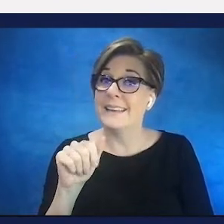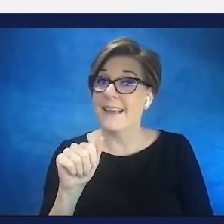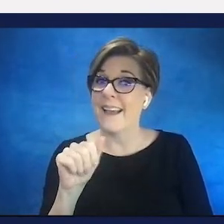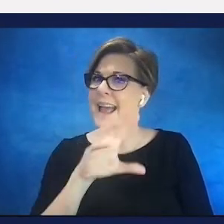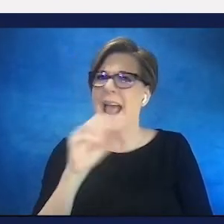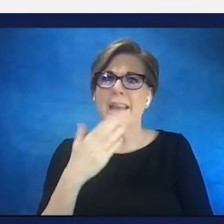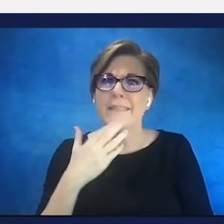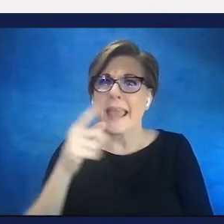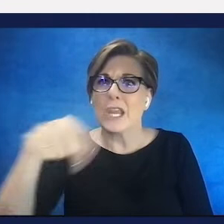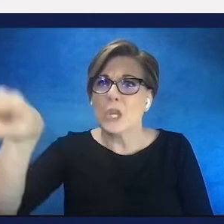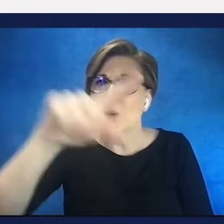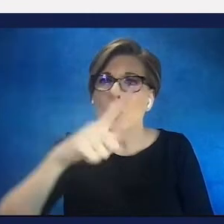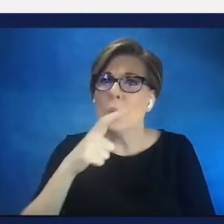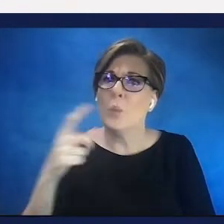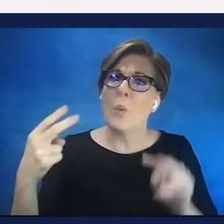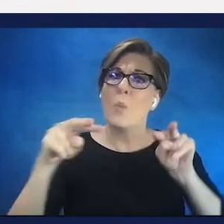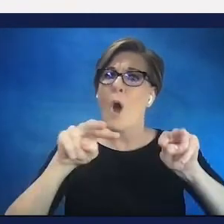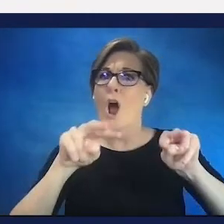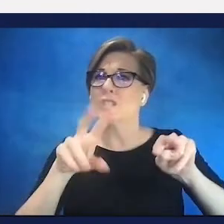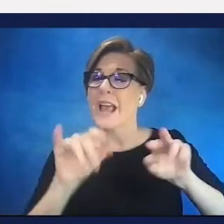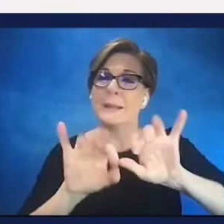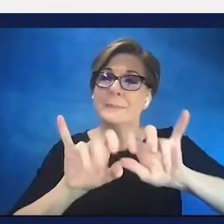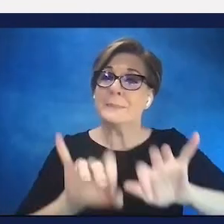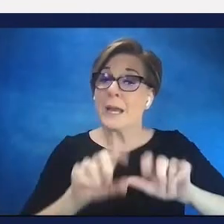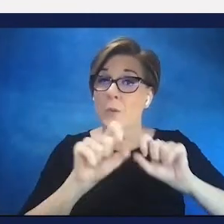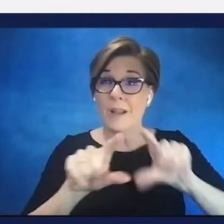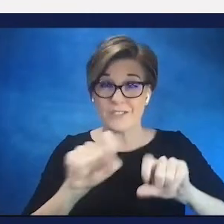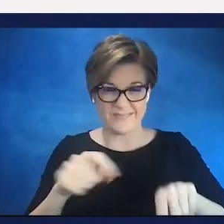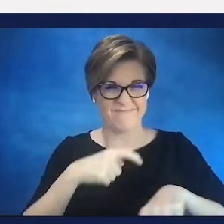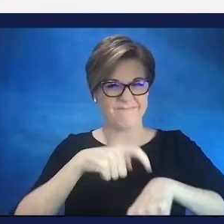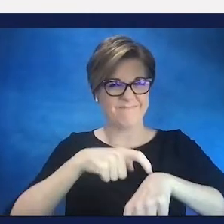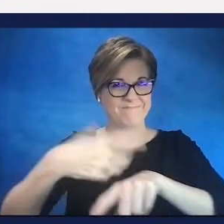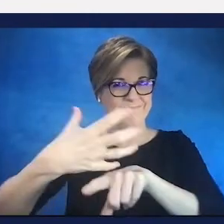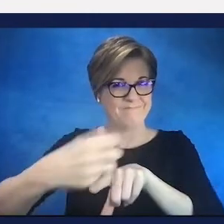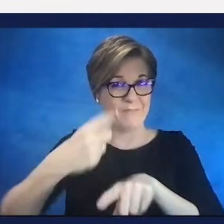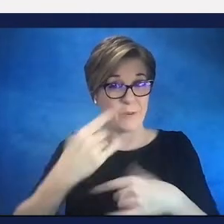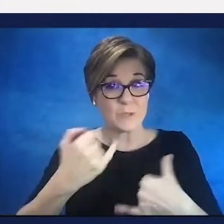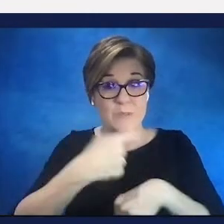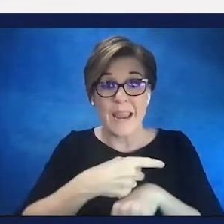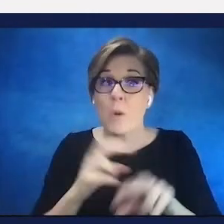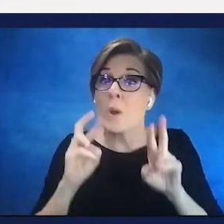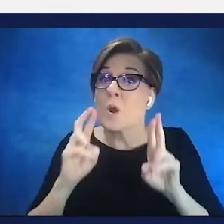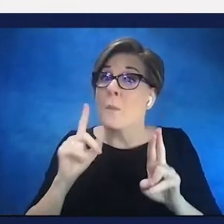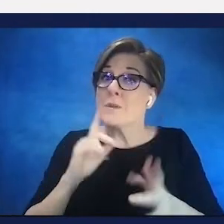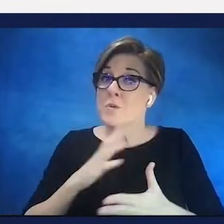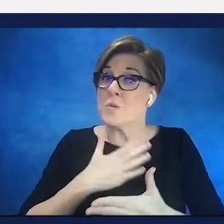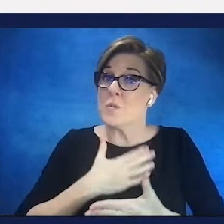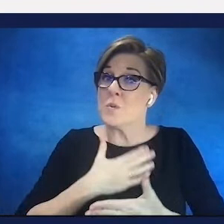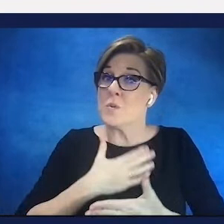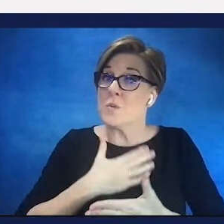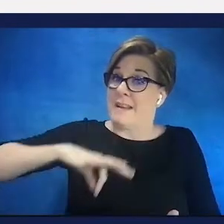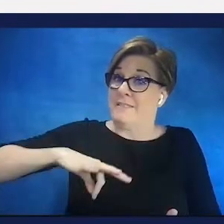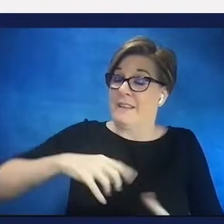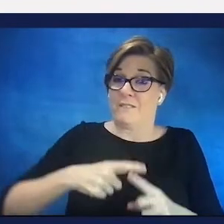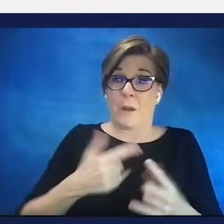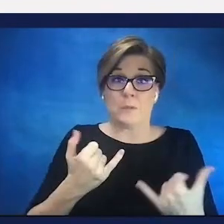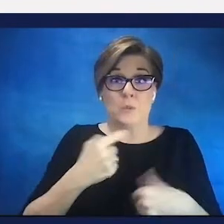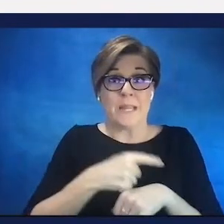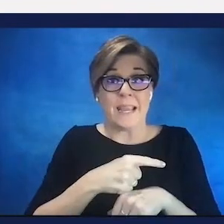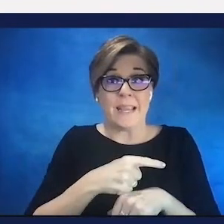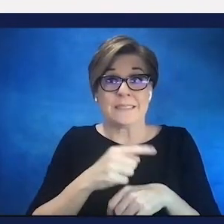viewers, for submitting all of those wonderful questions. Well, that is really all the time we have today. We hope you found our time together